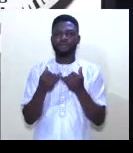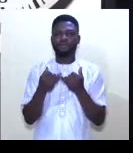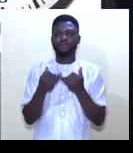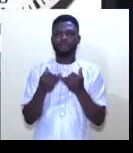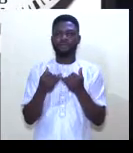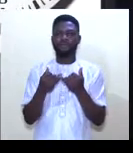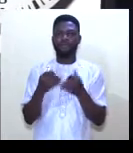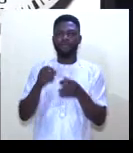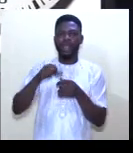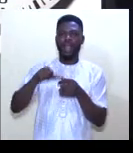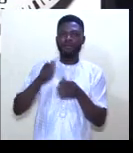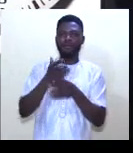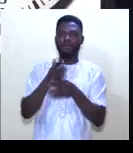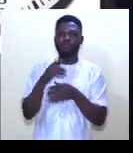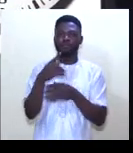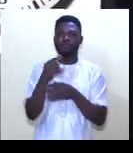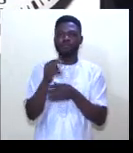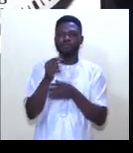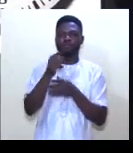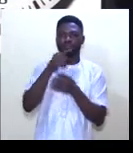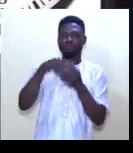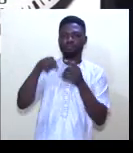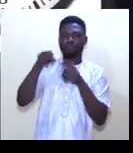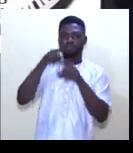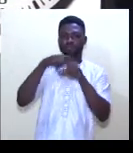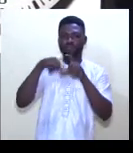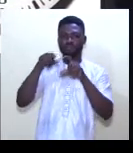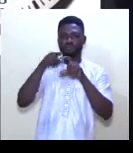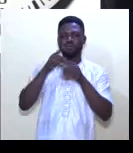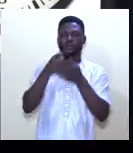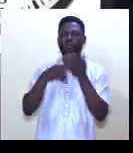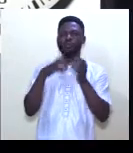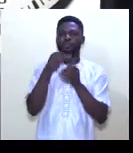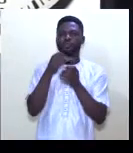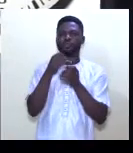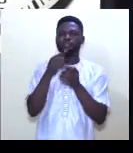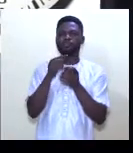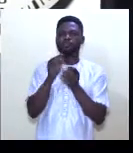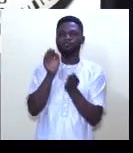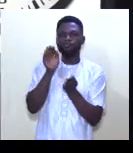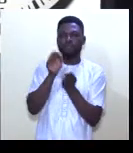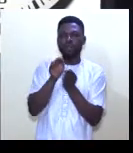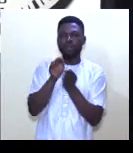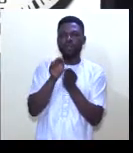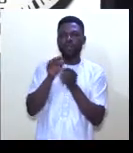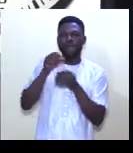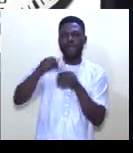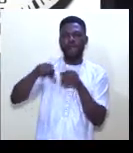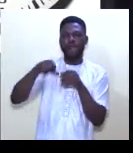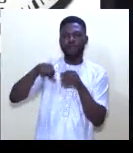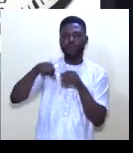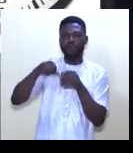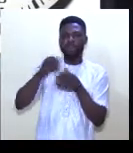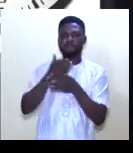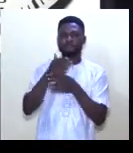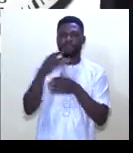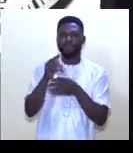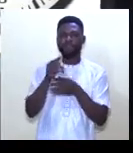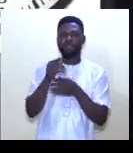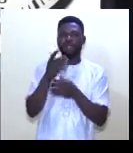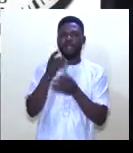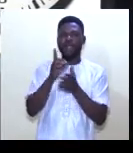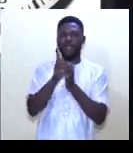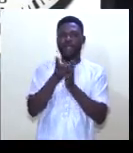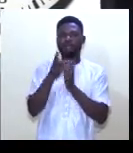Now this one talks about the angle between the hands of the clock. What is the smaller angle? Smaller